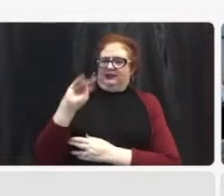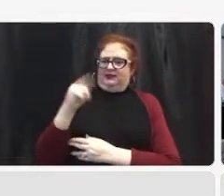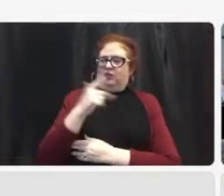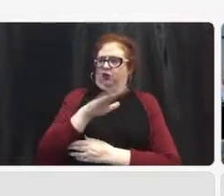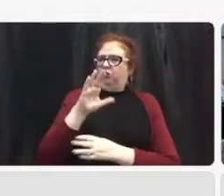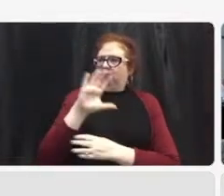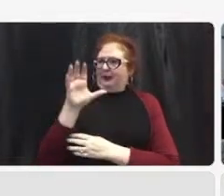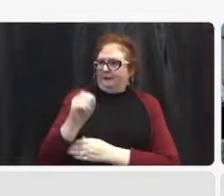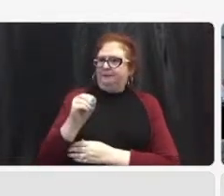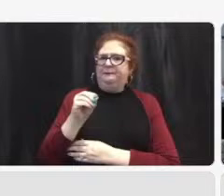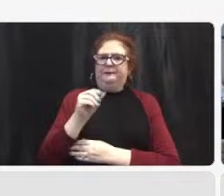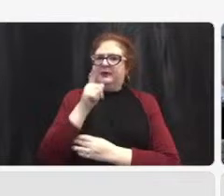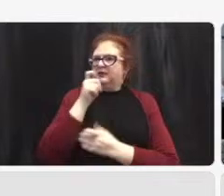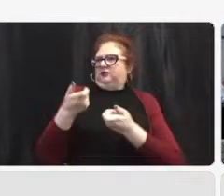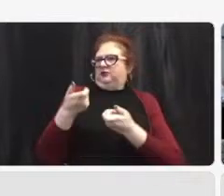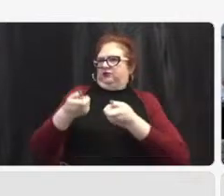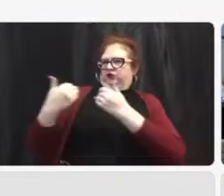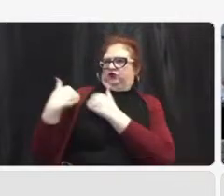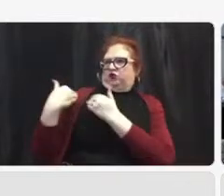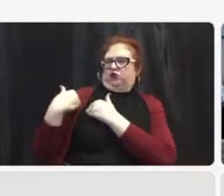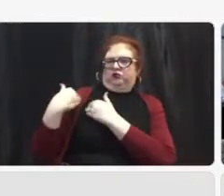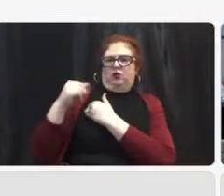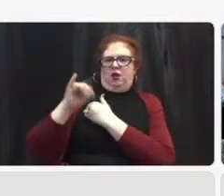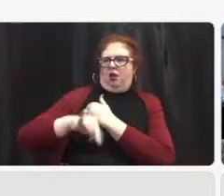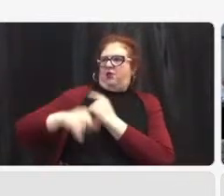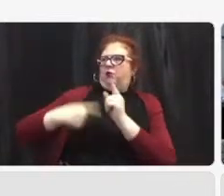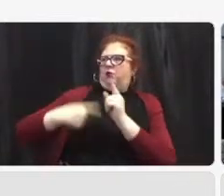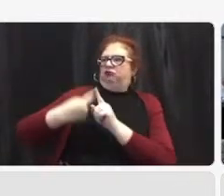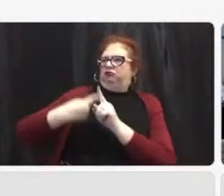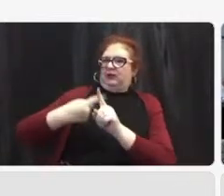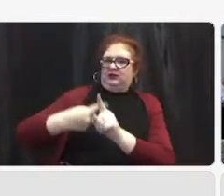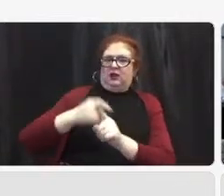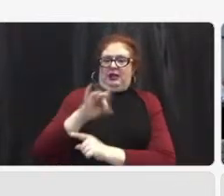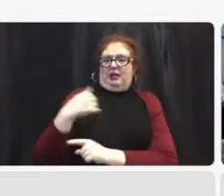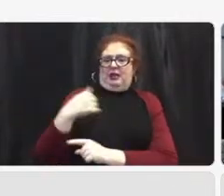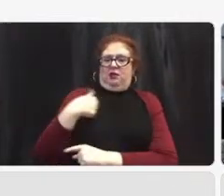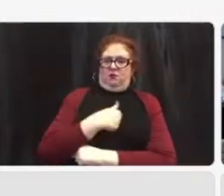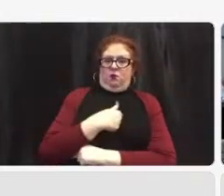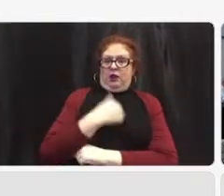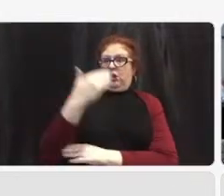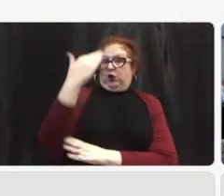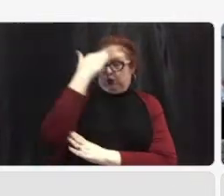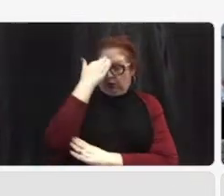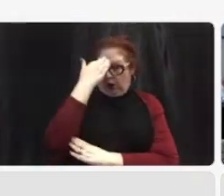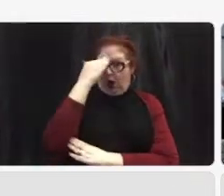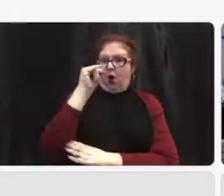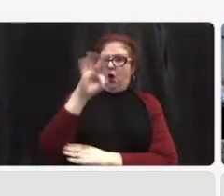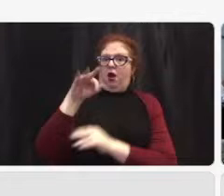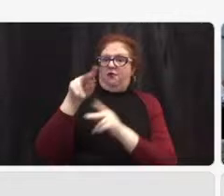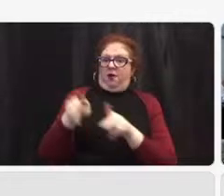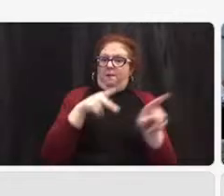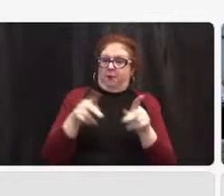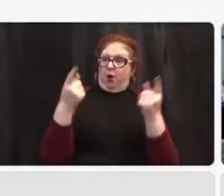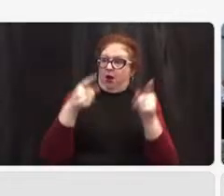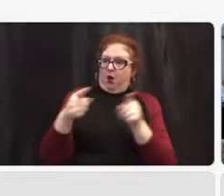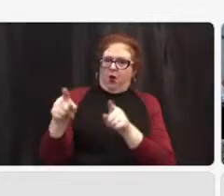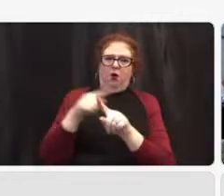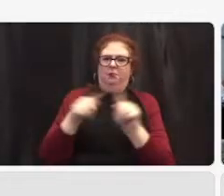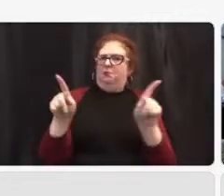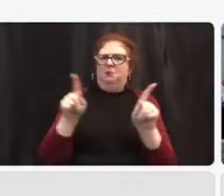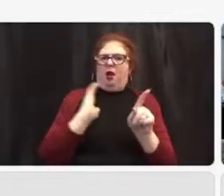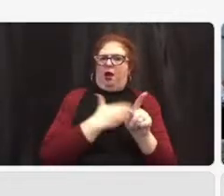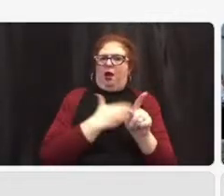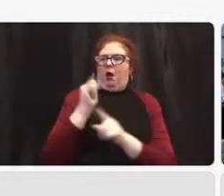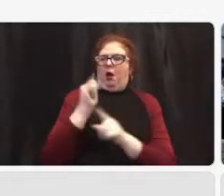is in charge of the vetting. If we're made aware of a party, events, parties, et cetera, are not allowed on the